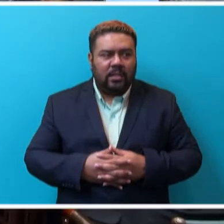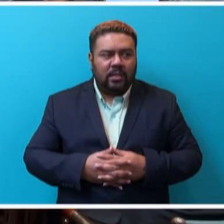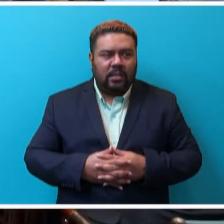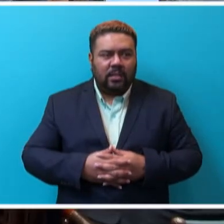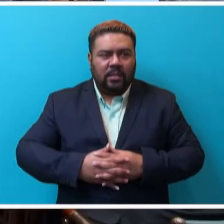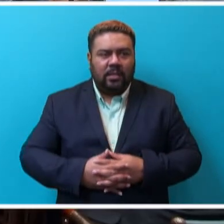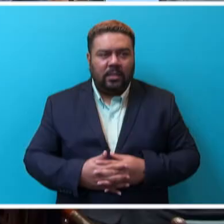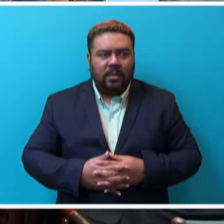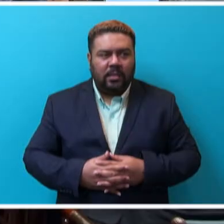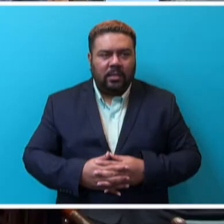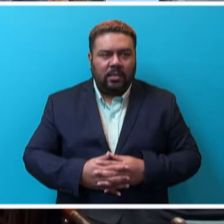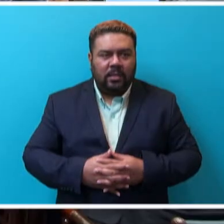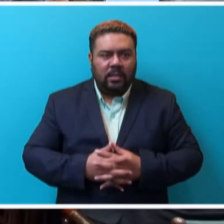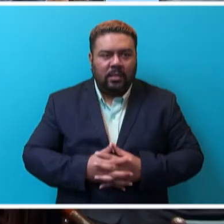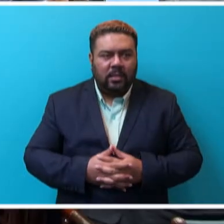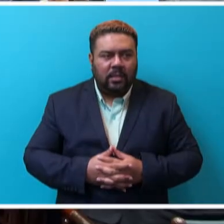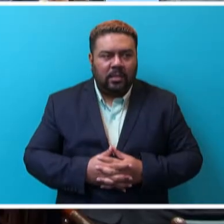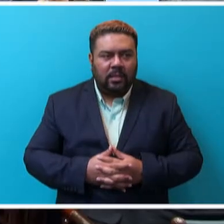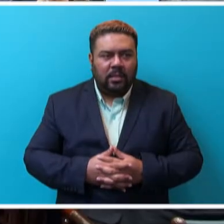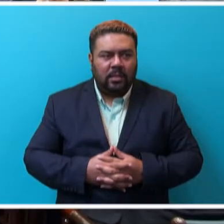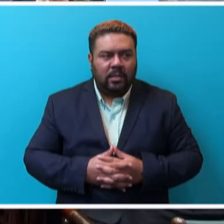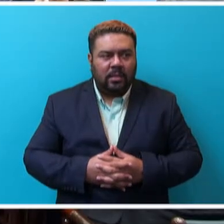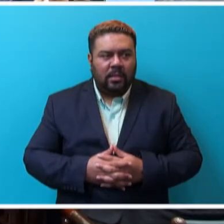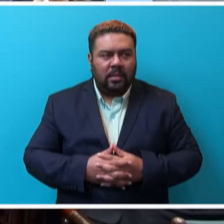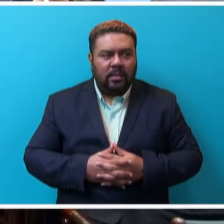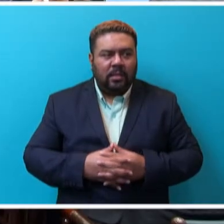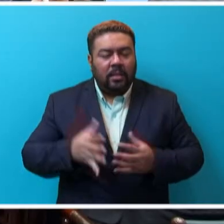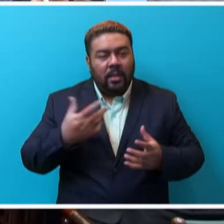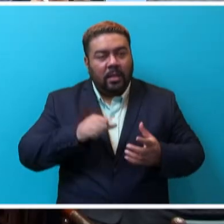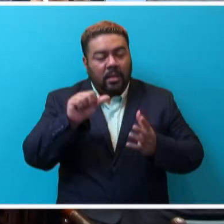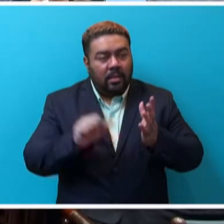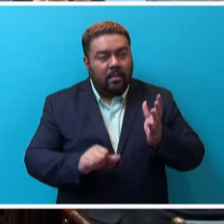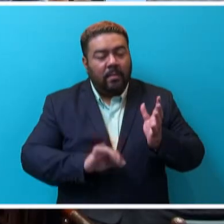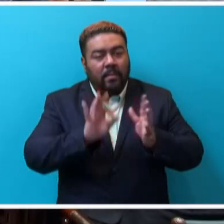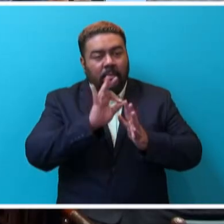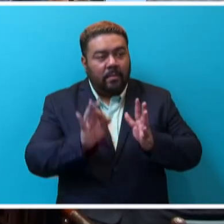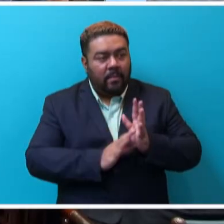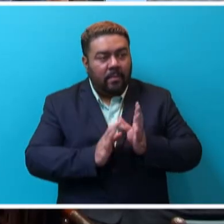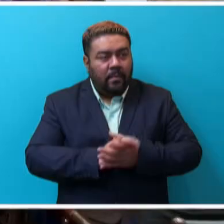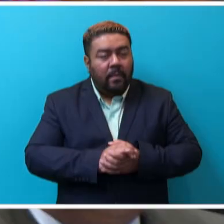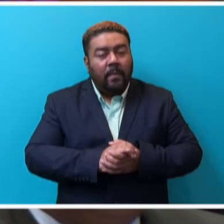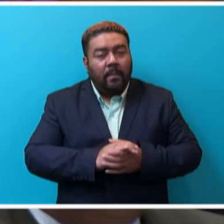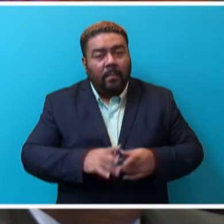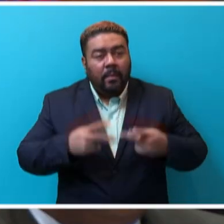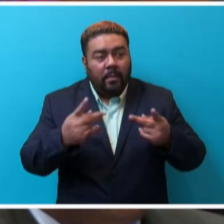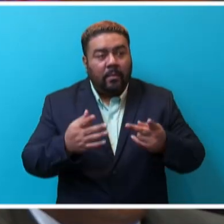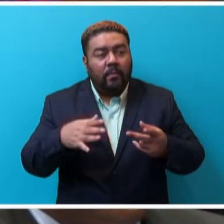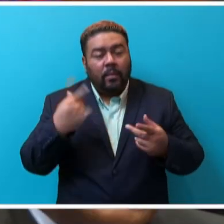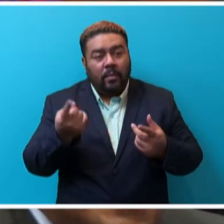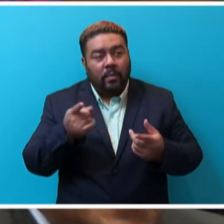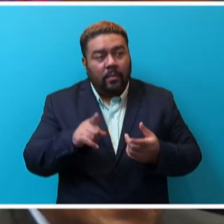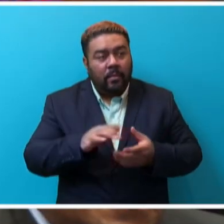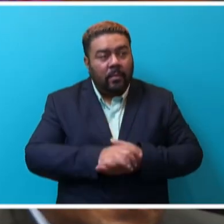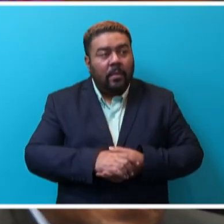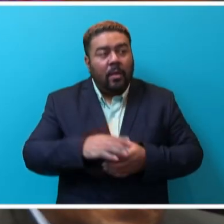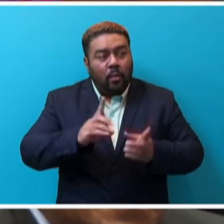wish to inform this August House that the coalition government has taken proactive steps to ensure that the rights and welfare